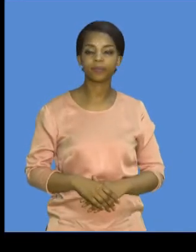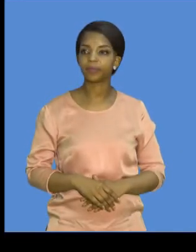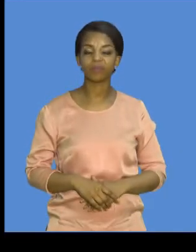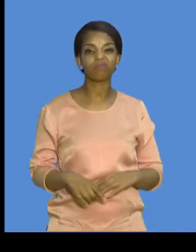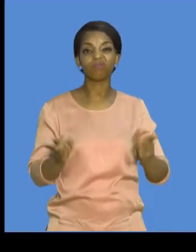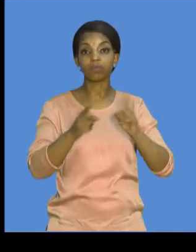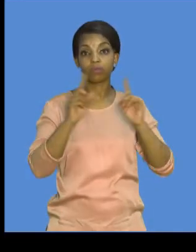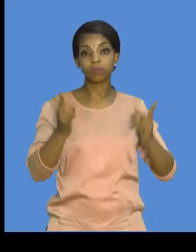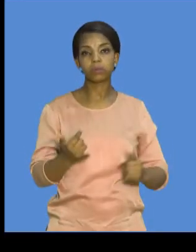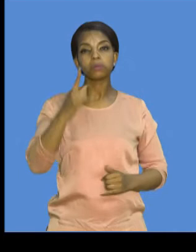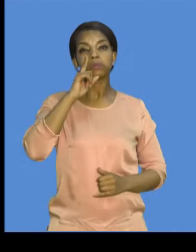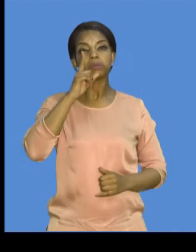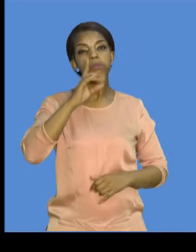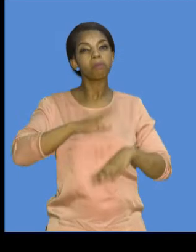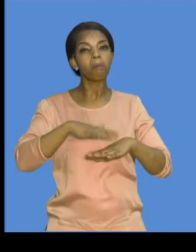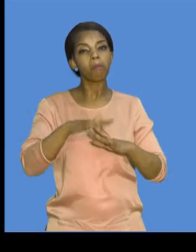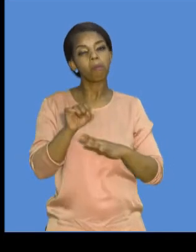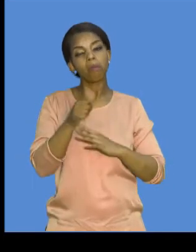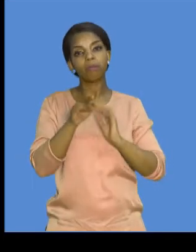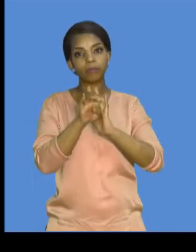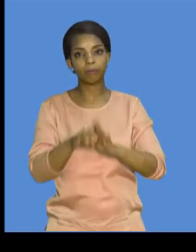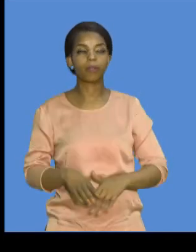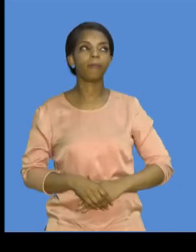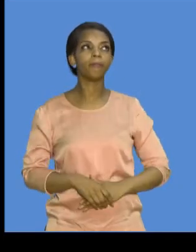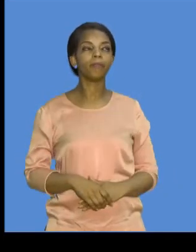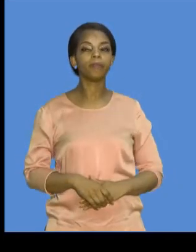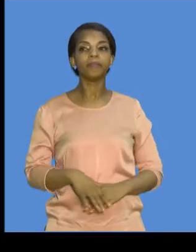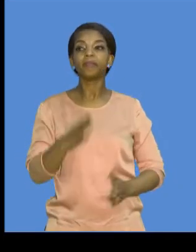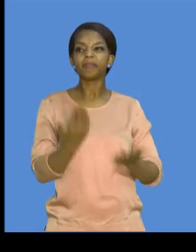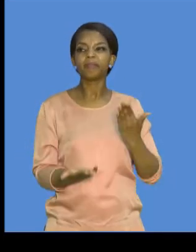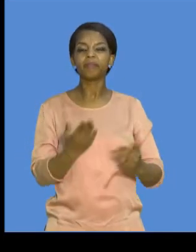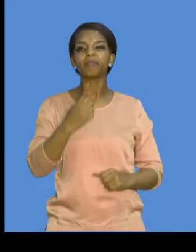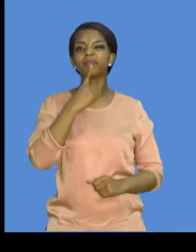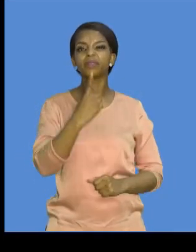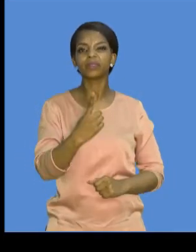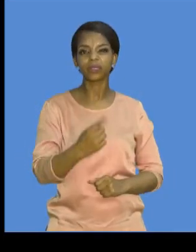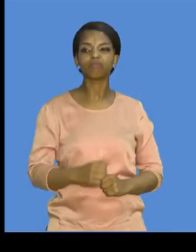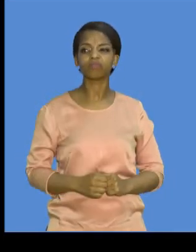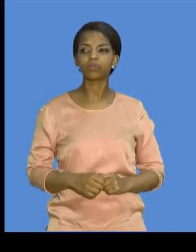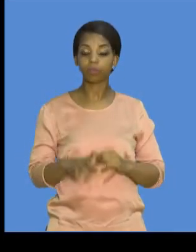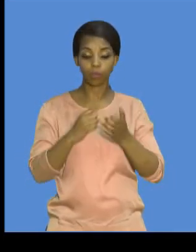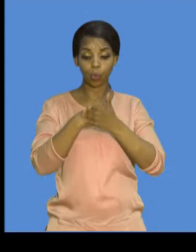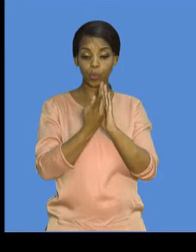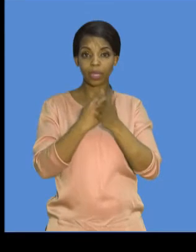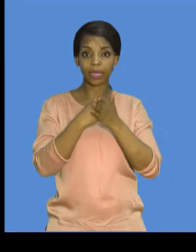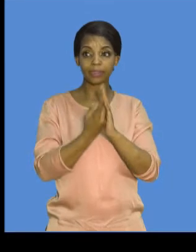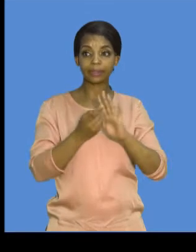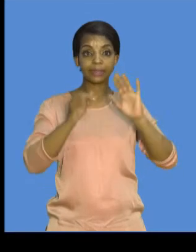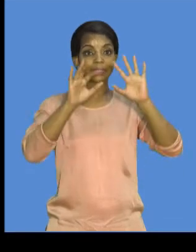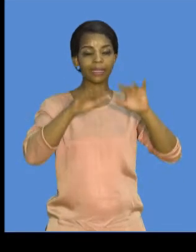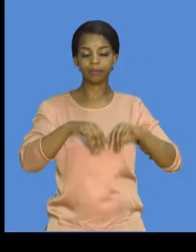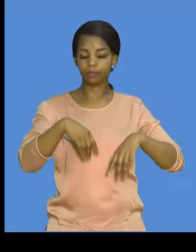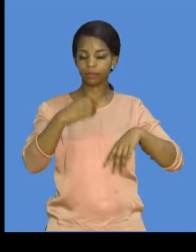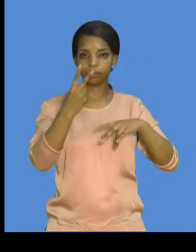and take this further now. Now let's say if we are talking about 10 weeks now, 20 weeks, 30 weeks,